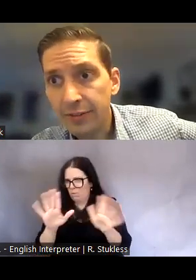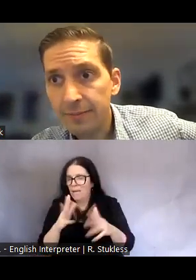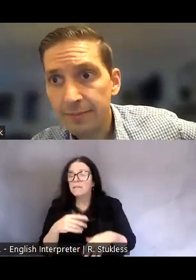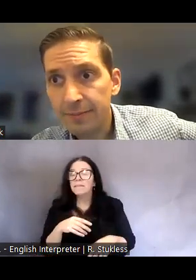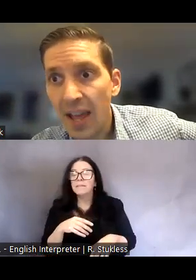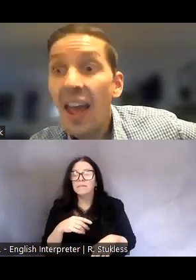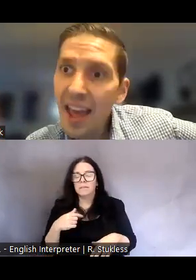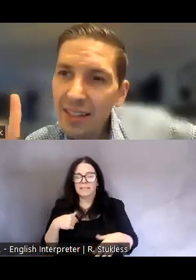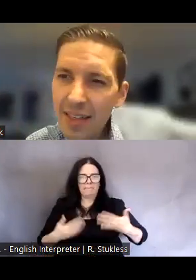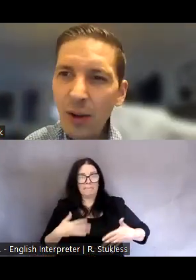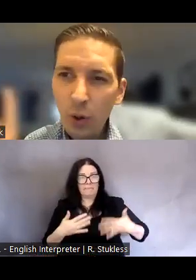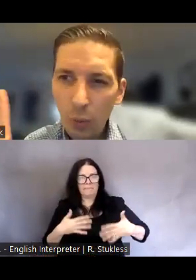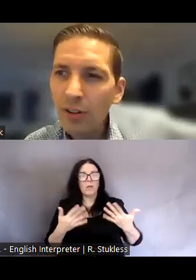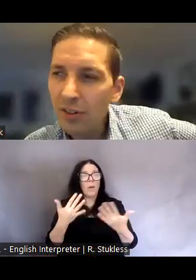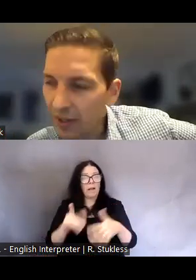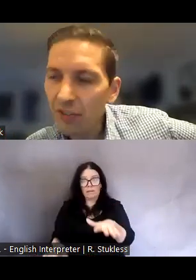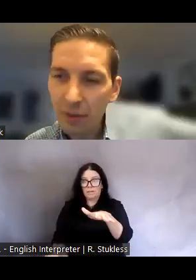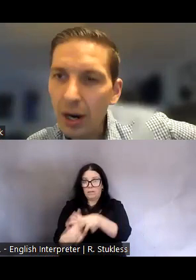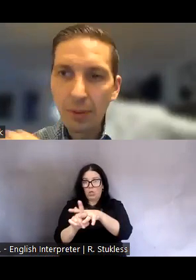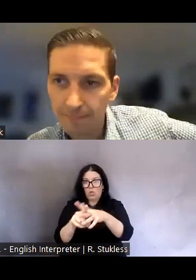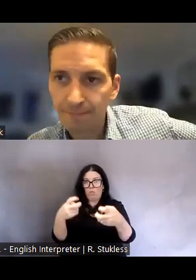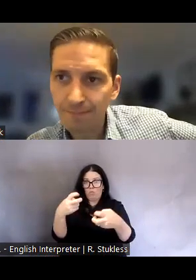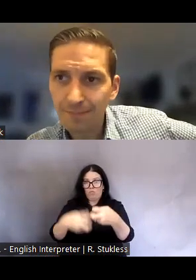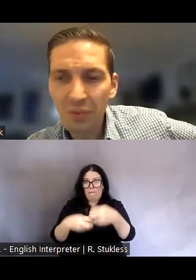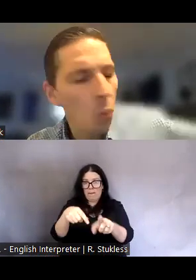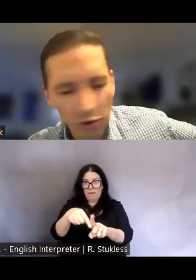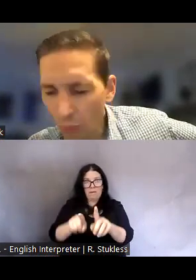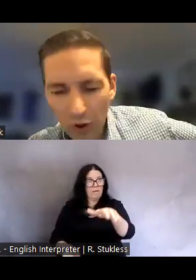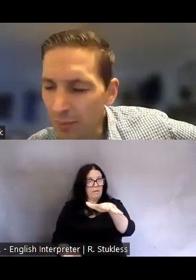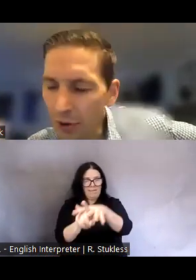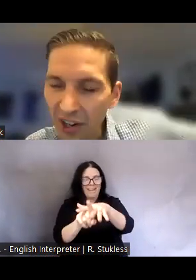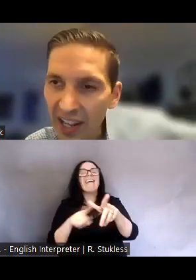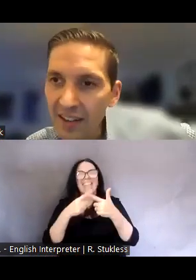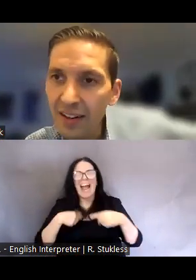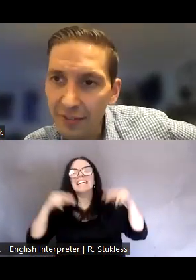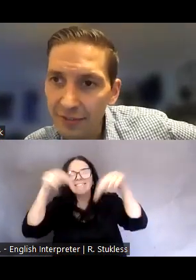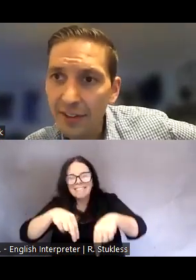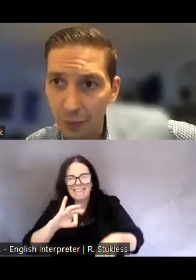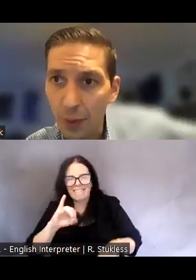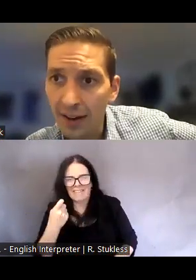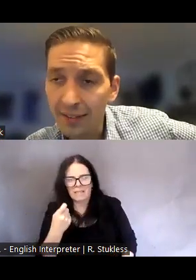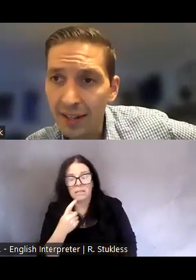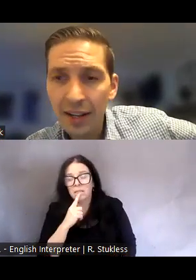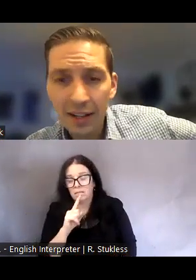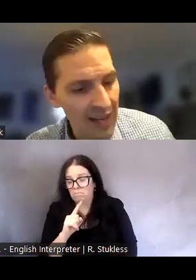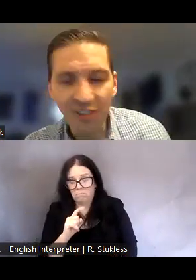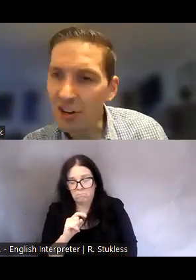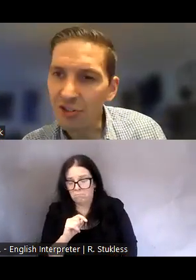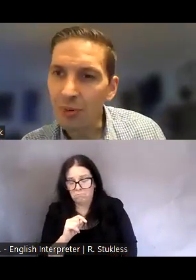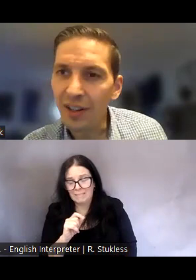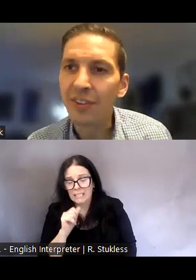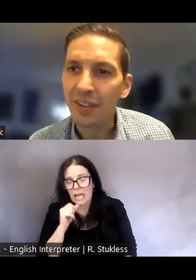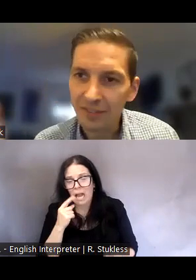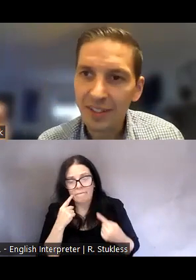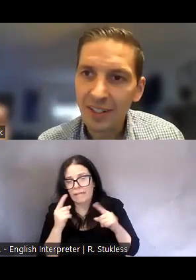itself, and then we'll work to fix the problem, which is one of the most ill-effective ways to manage an